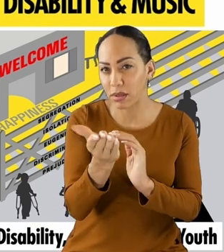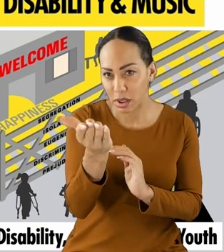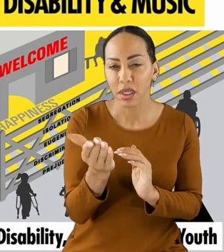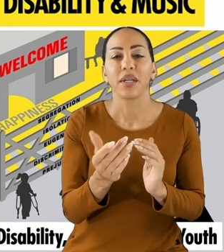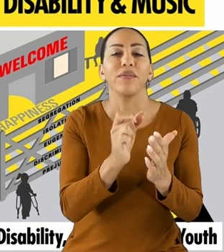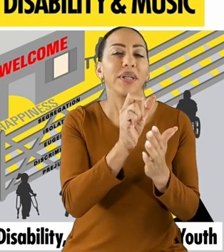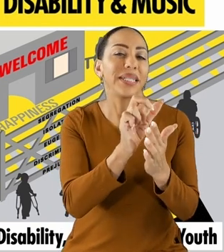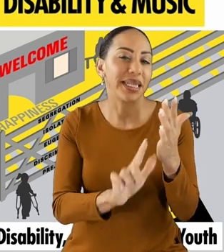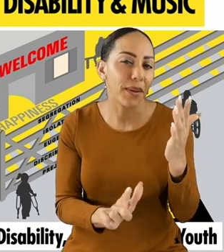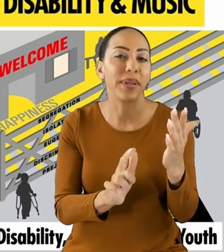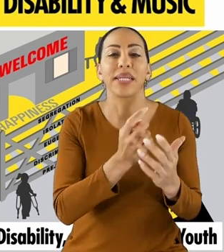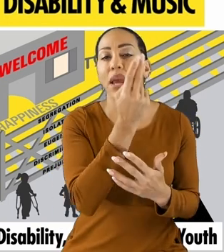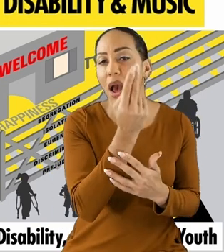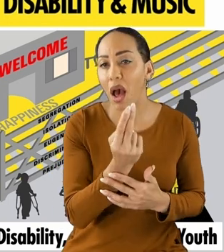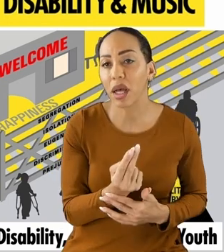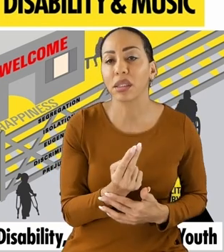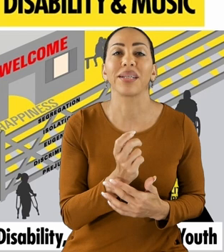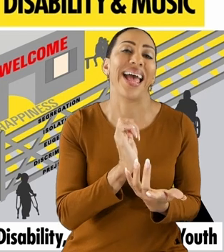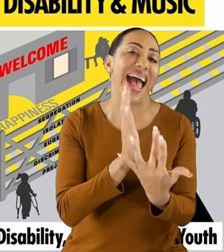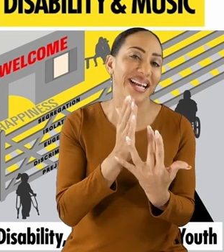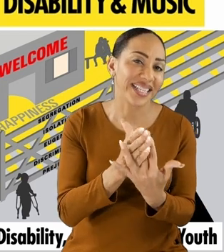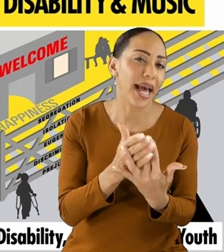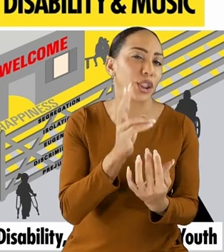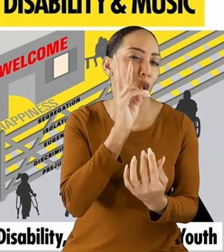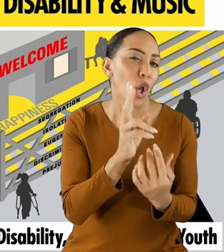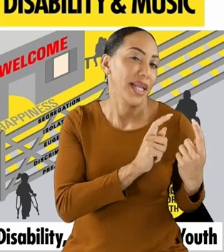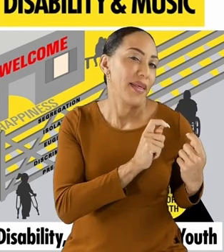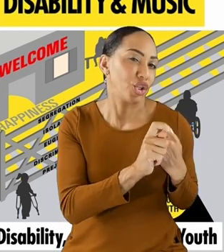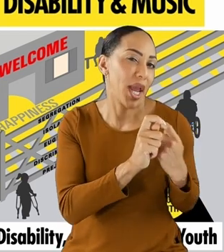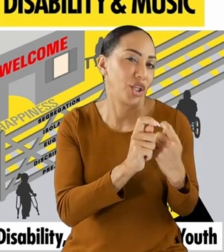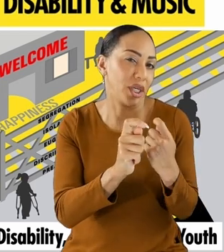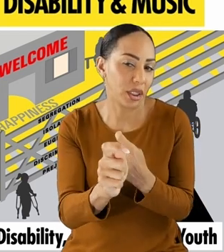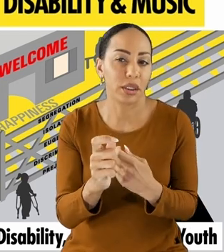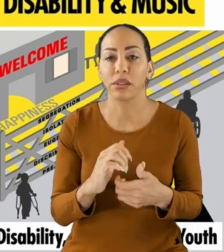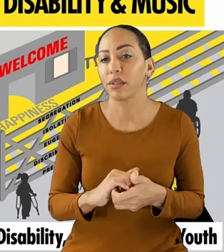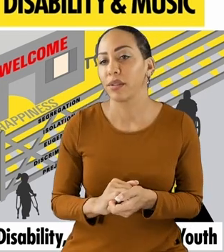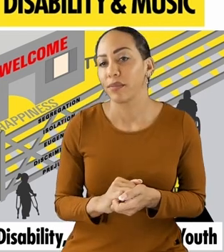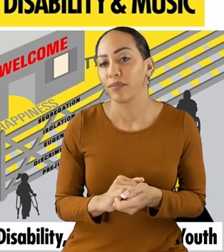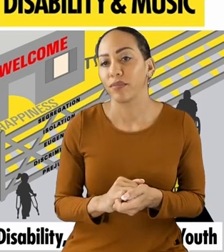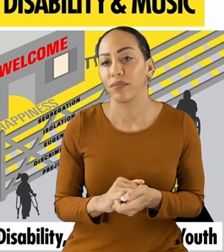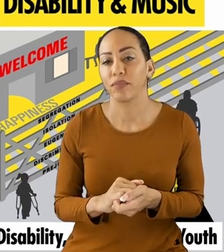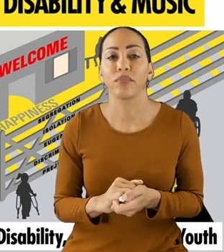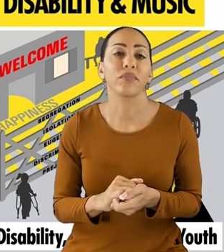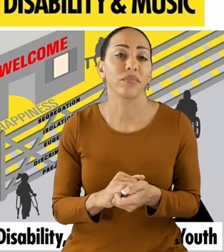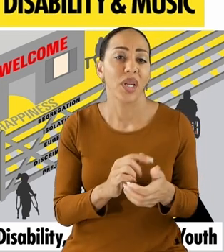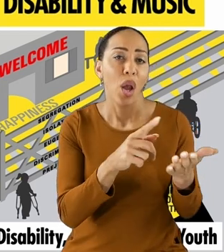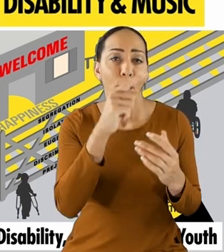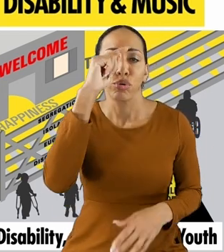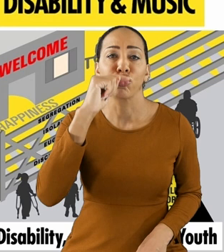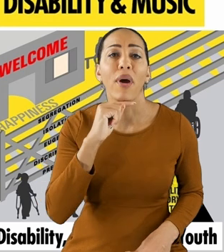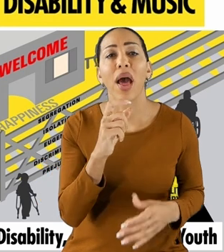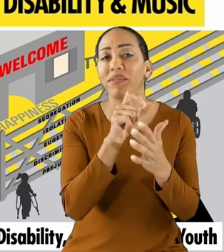they use. Here are some of them that we've had for disability in art: the frame, the axis, looking at some of the changes